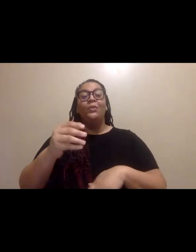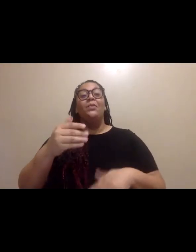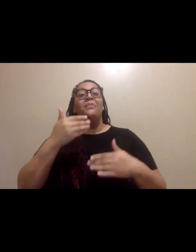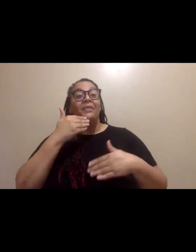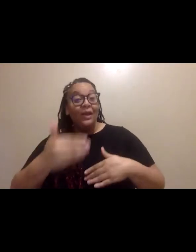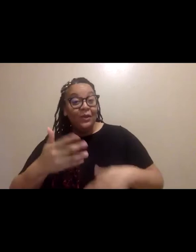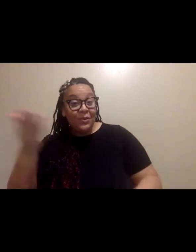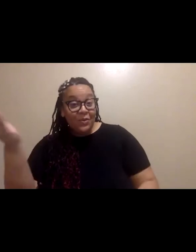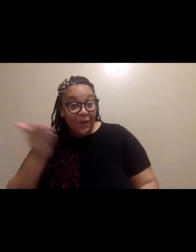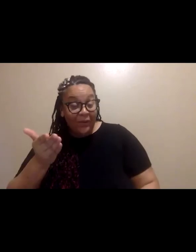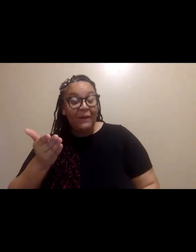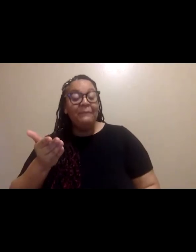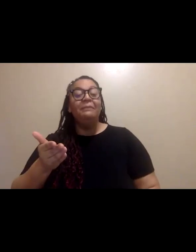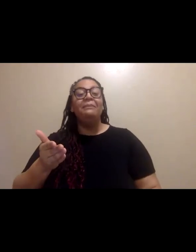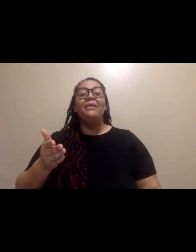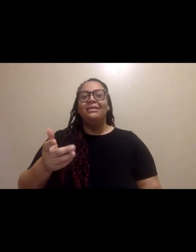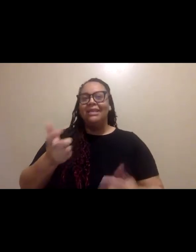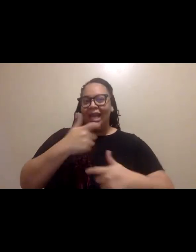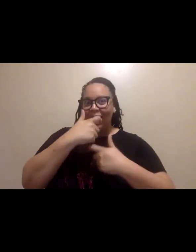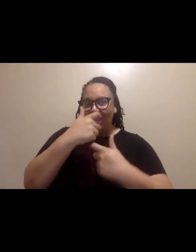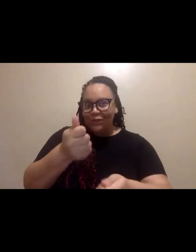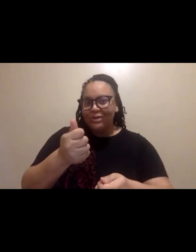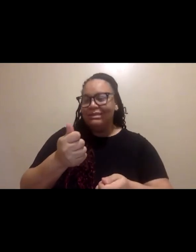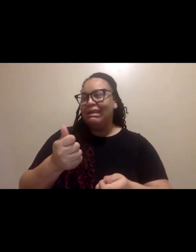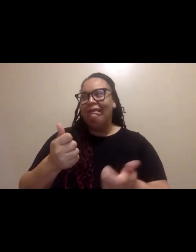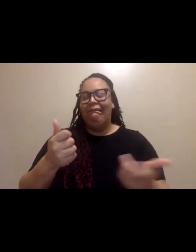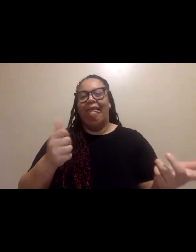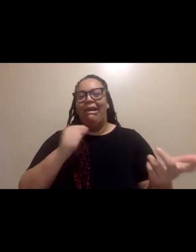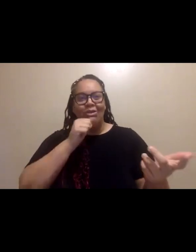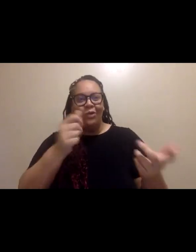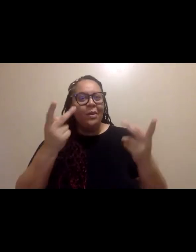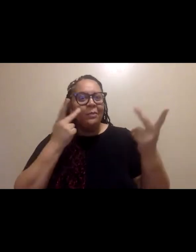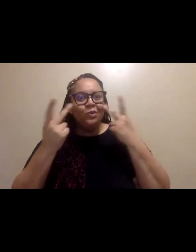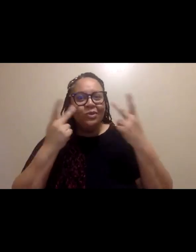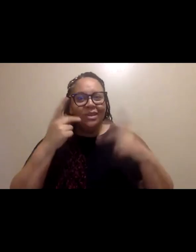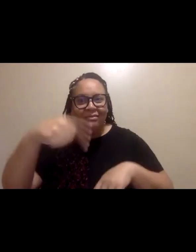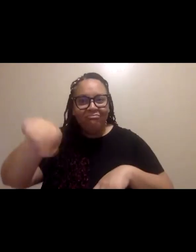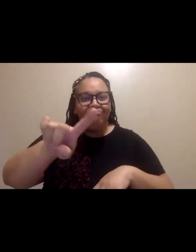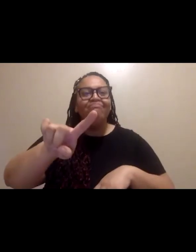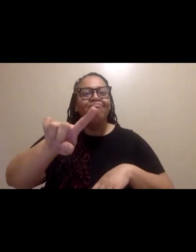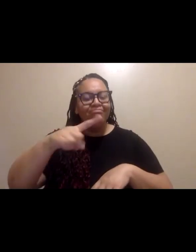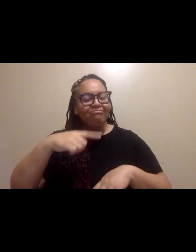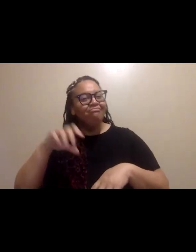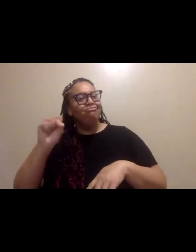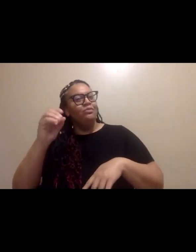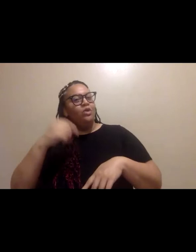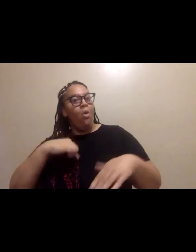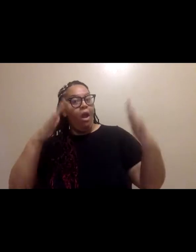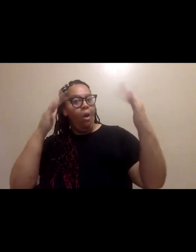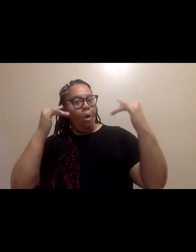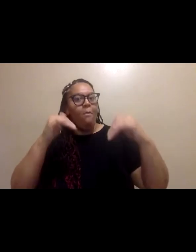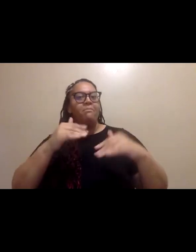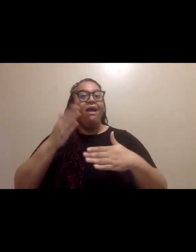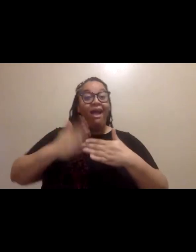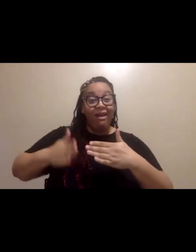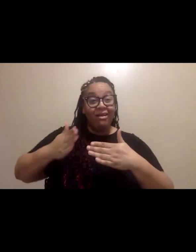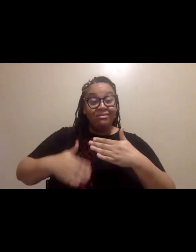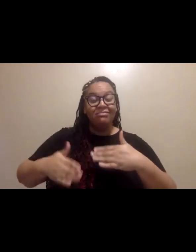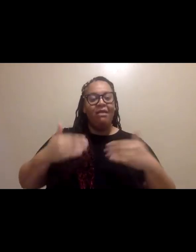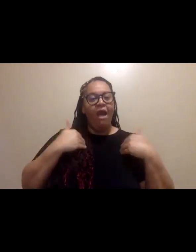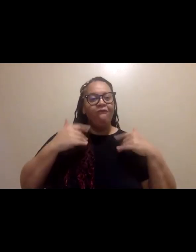It's interesting for me to not be able to see you, so I do hope that at the end when we have some Q&A time that